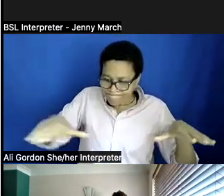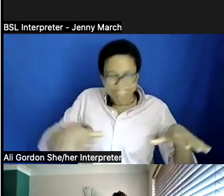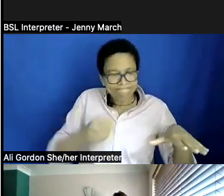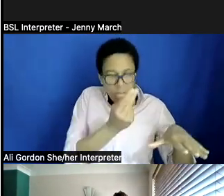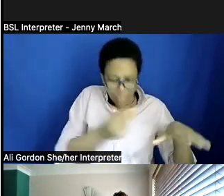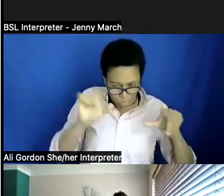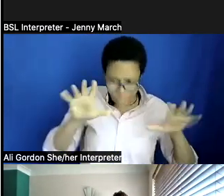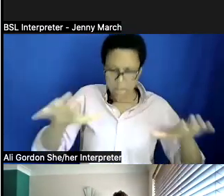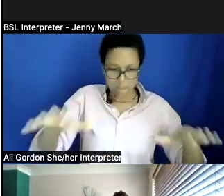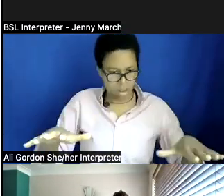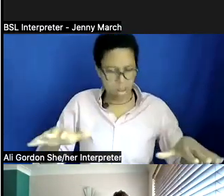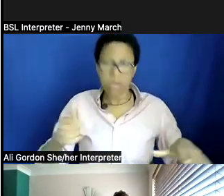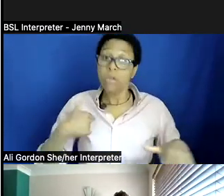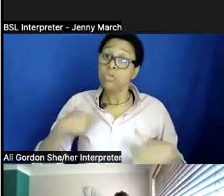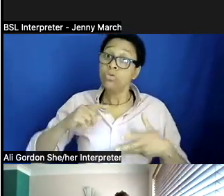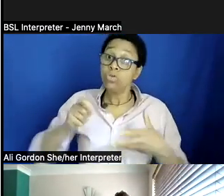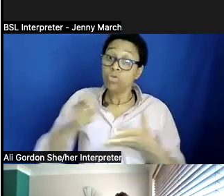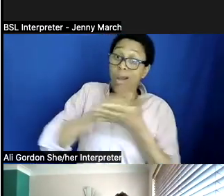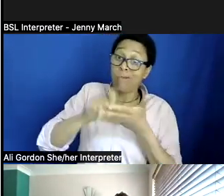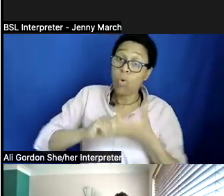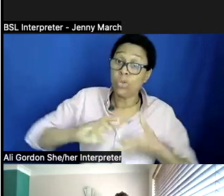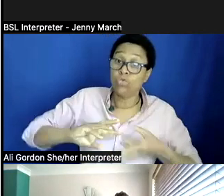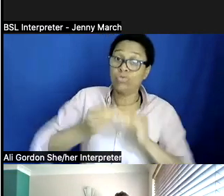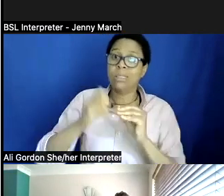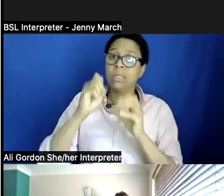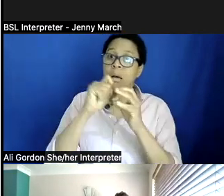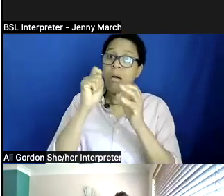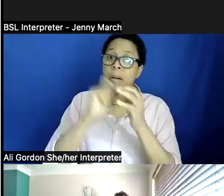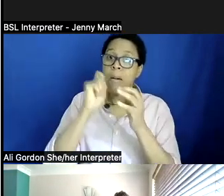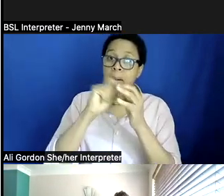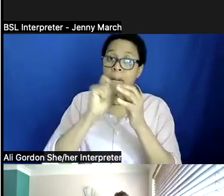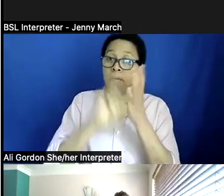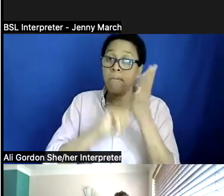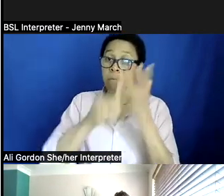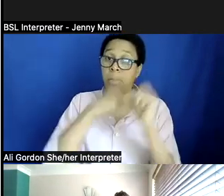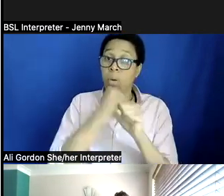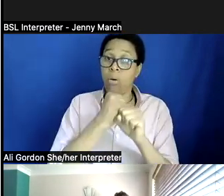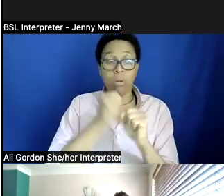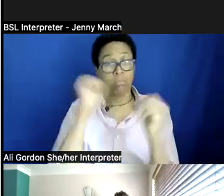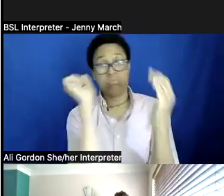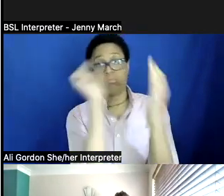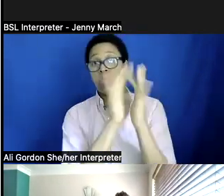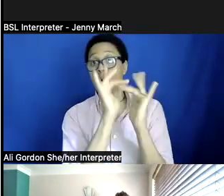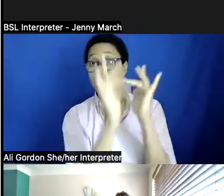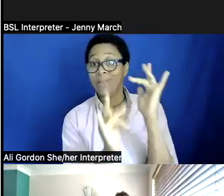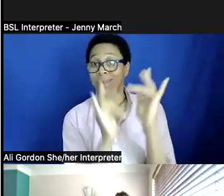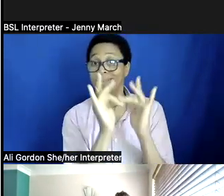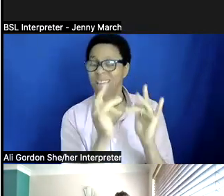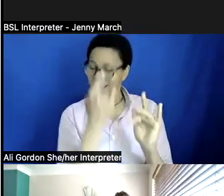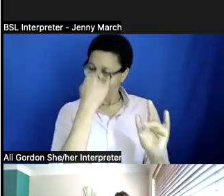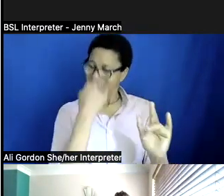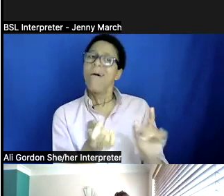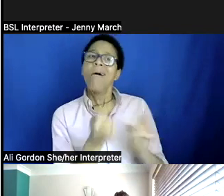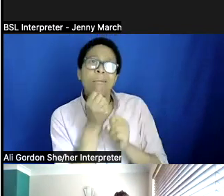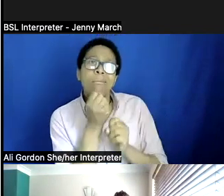And I think so I wrote a blog post about that, and I was kind of reflecting on the fact that like it had really stayed with me, just these few